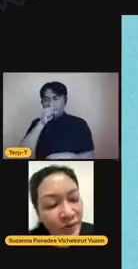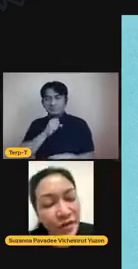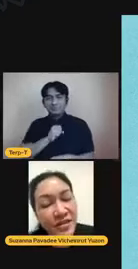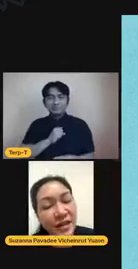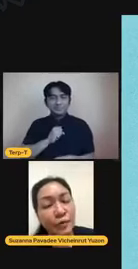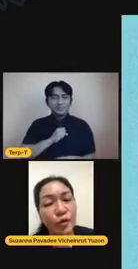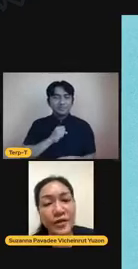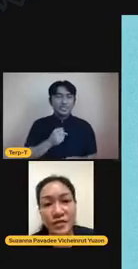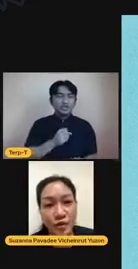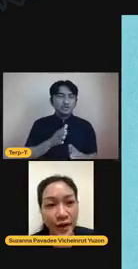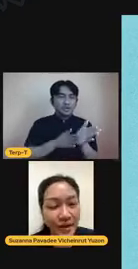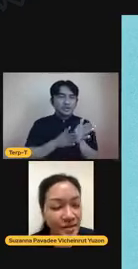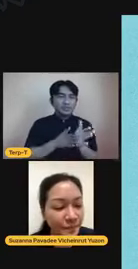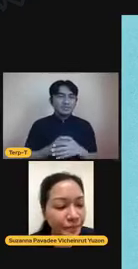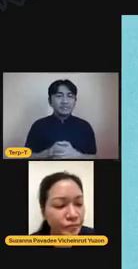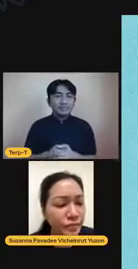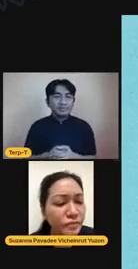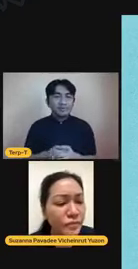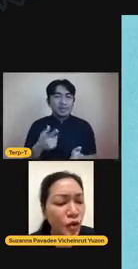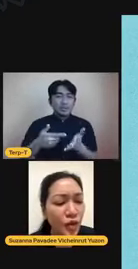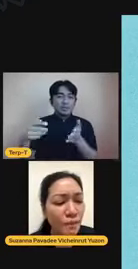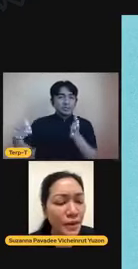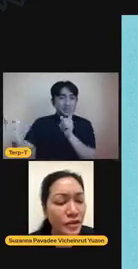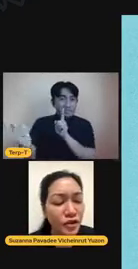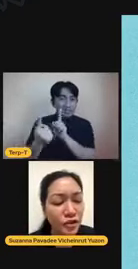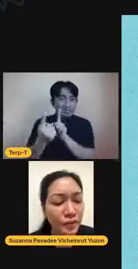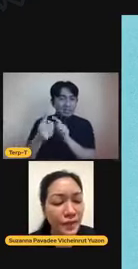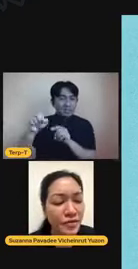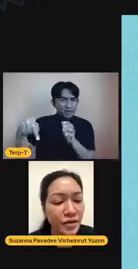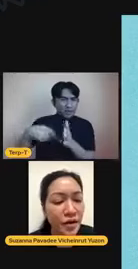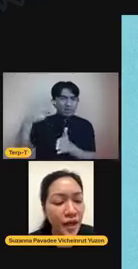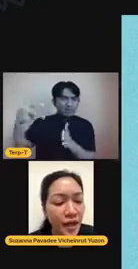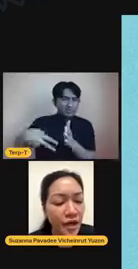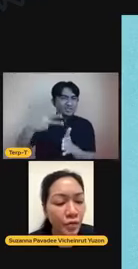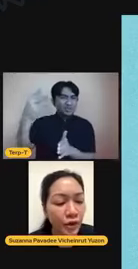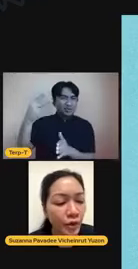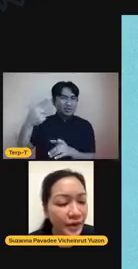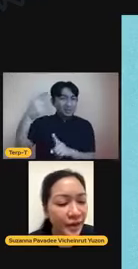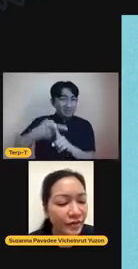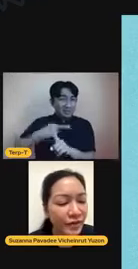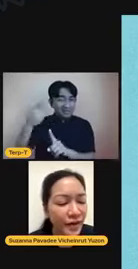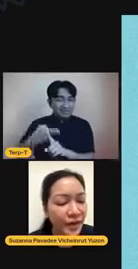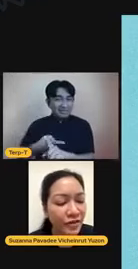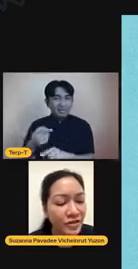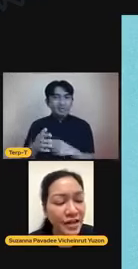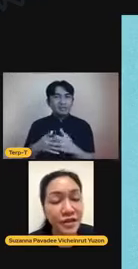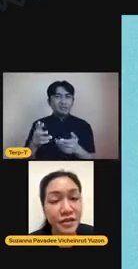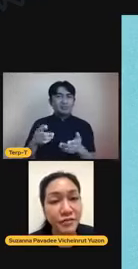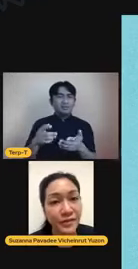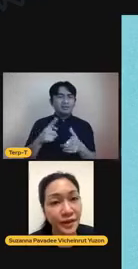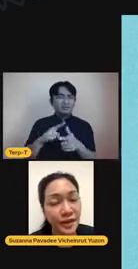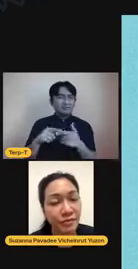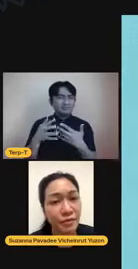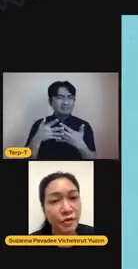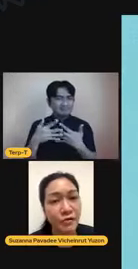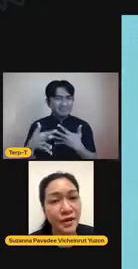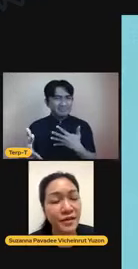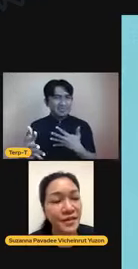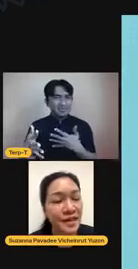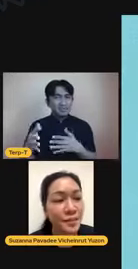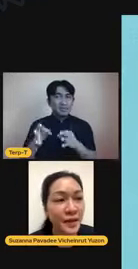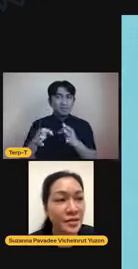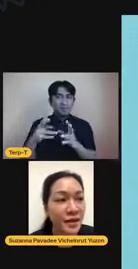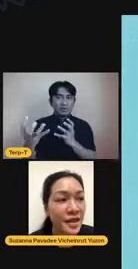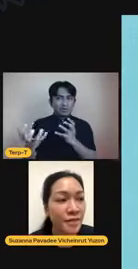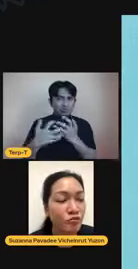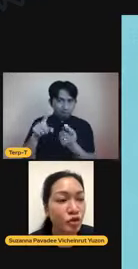that maybe I've only seen once or twice or a month or 2 months in a row. And then I feel like if it's not a good fit, then we move on,